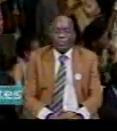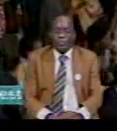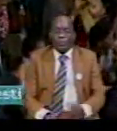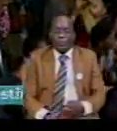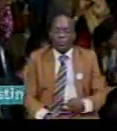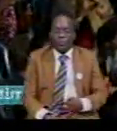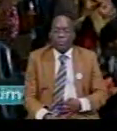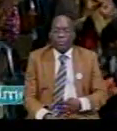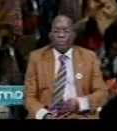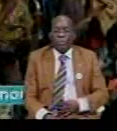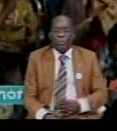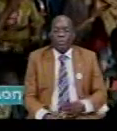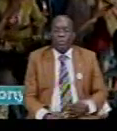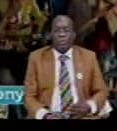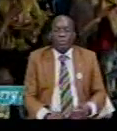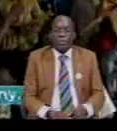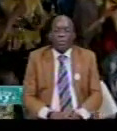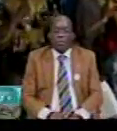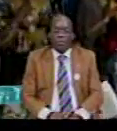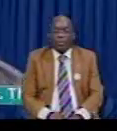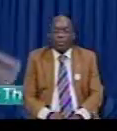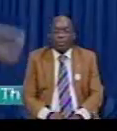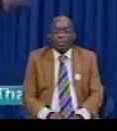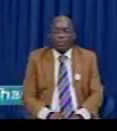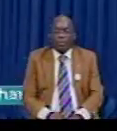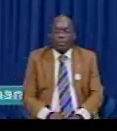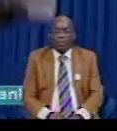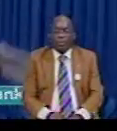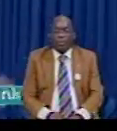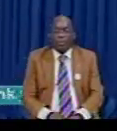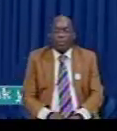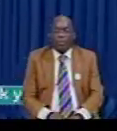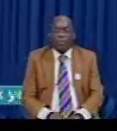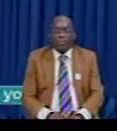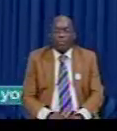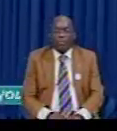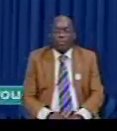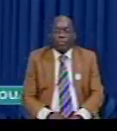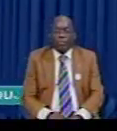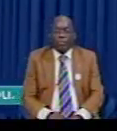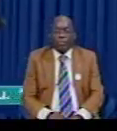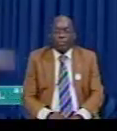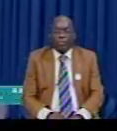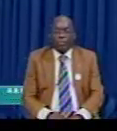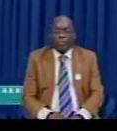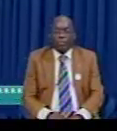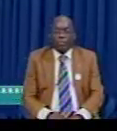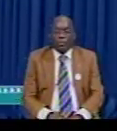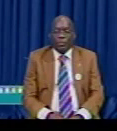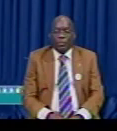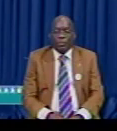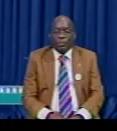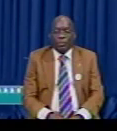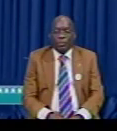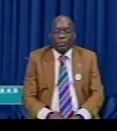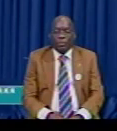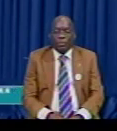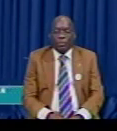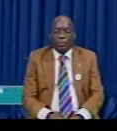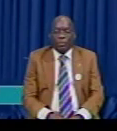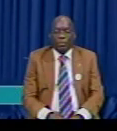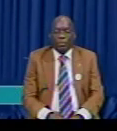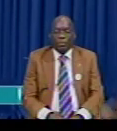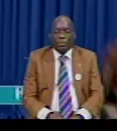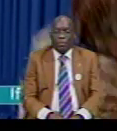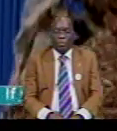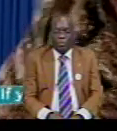She has been in this problem since last year. She said she fell down and she thought it's a